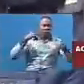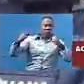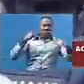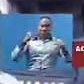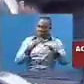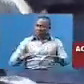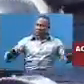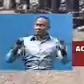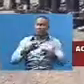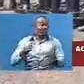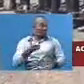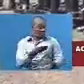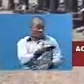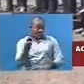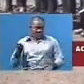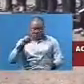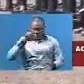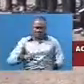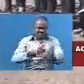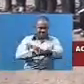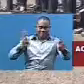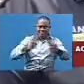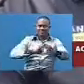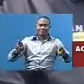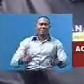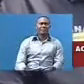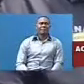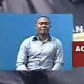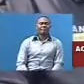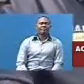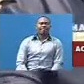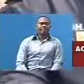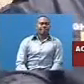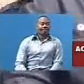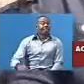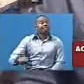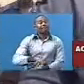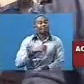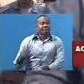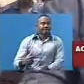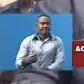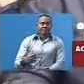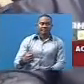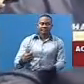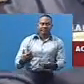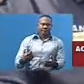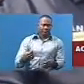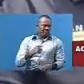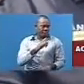undergo such reforms to meet such new challenges. Other responsibilities of the